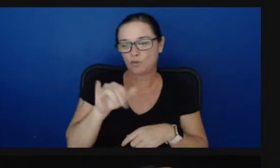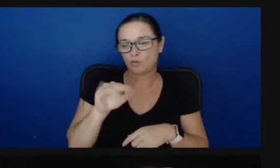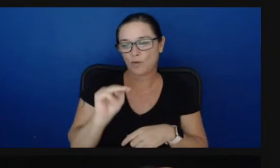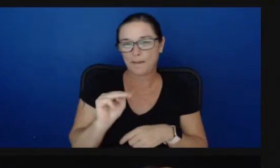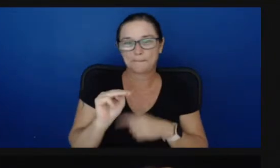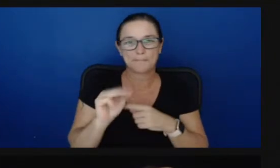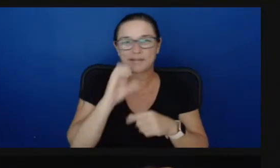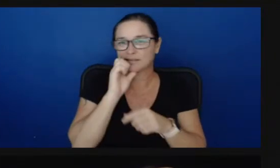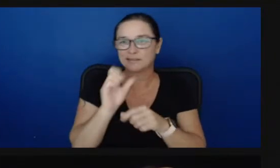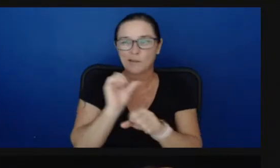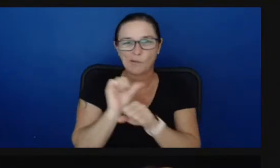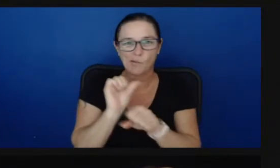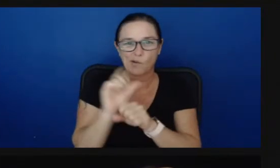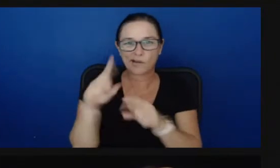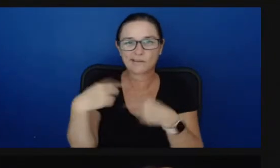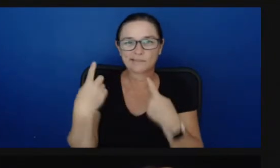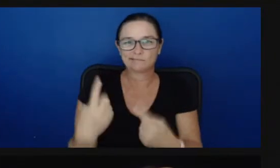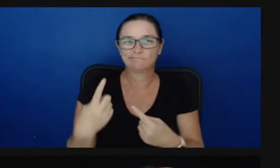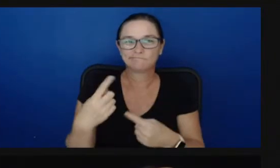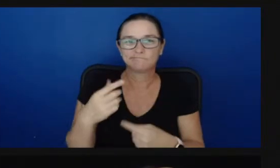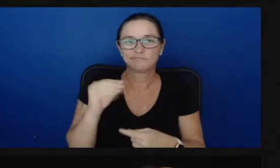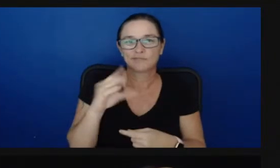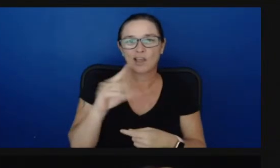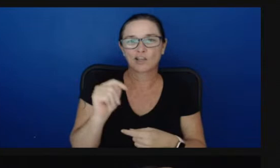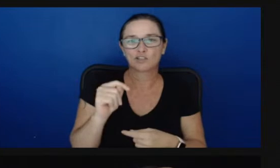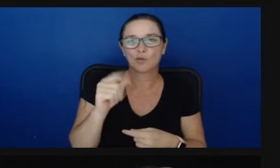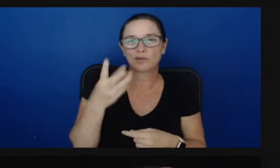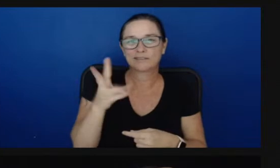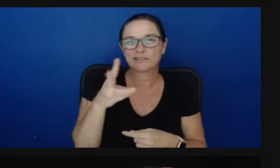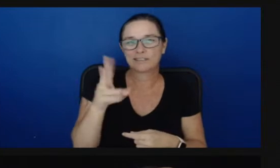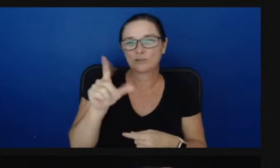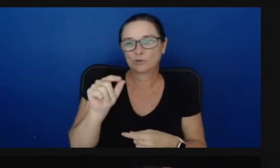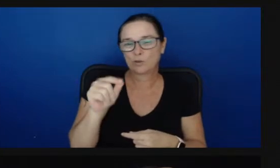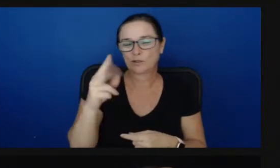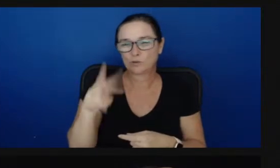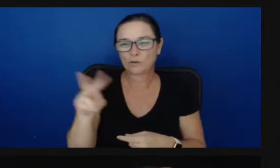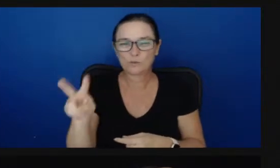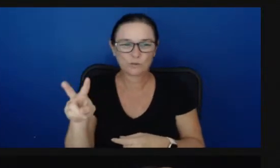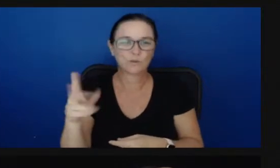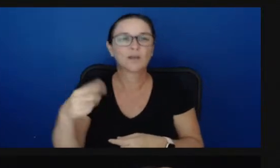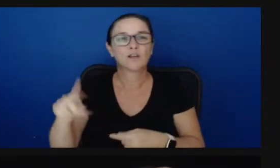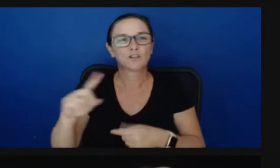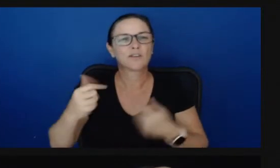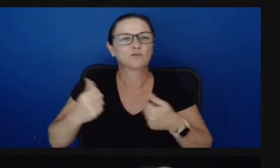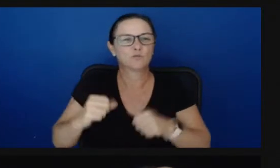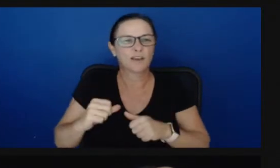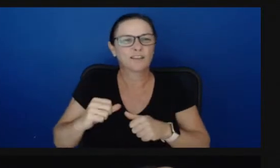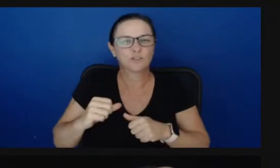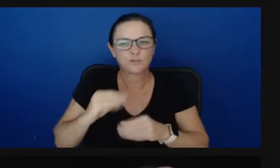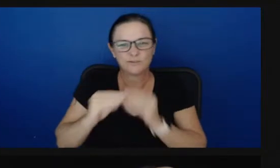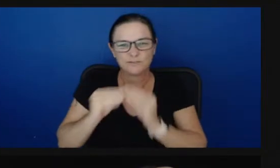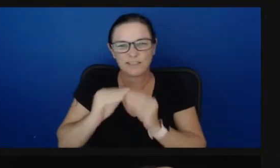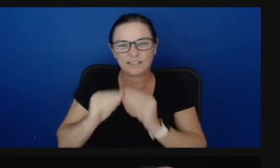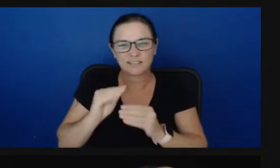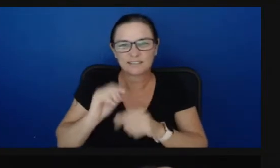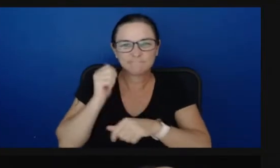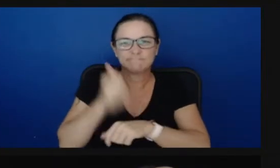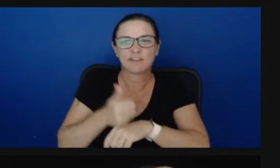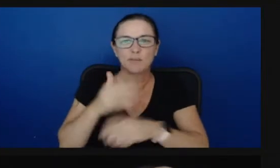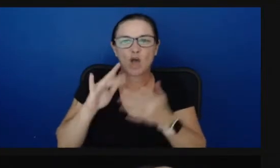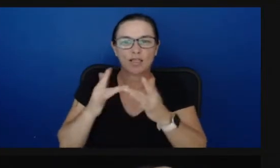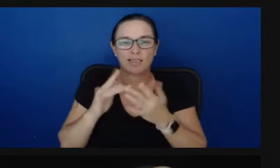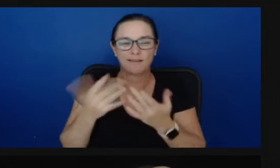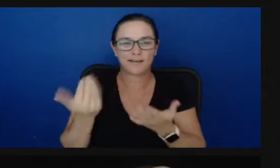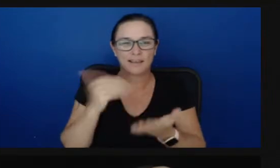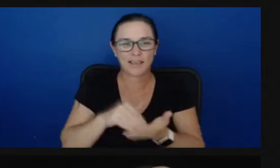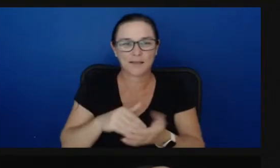16th, 2022, before the last eruption, in fact. So they're still working their way to put these all back online. However, now that we have those other two, we're back to most of them